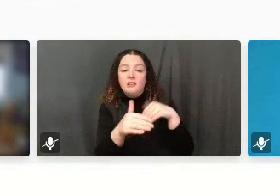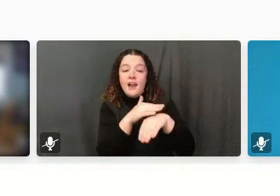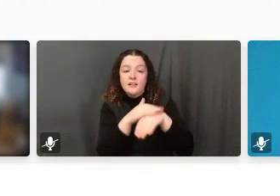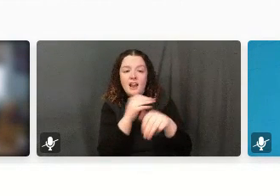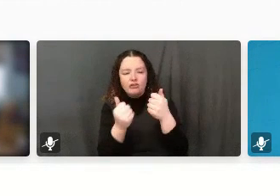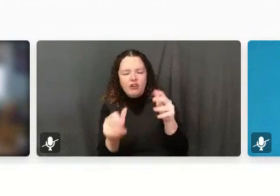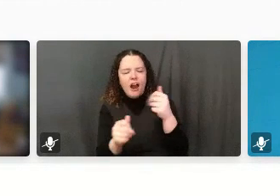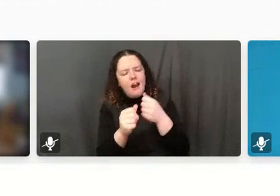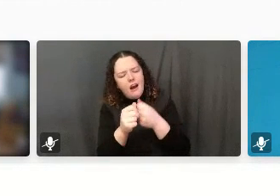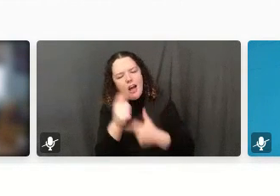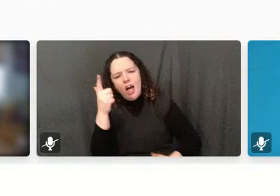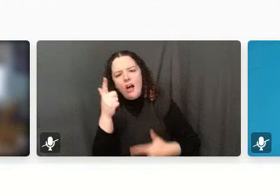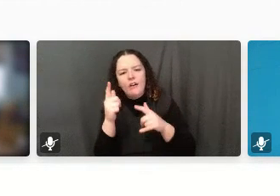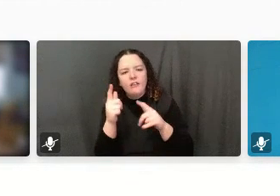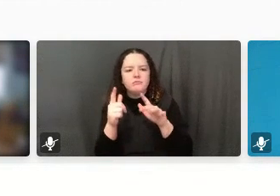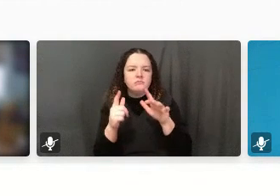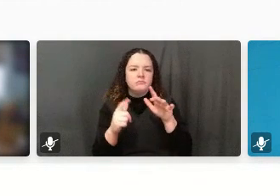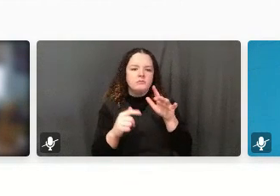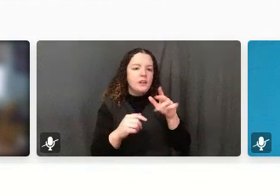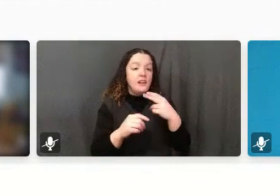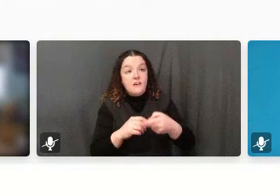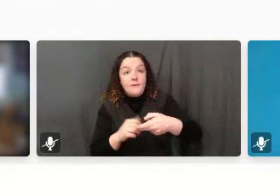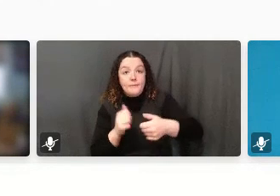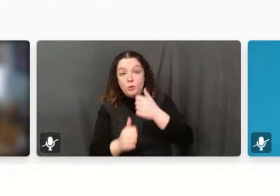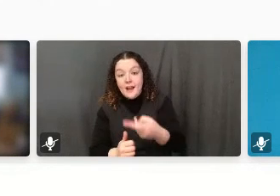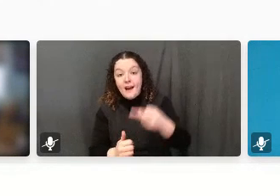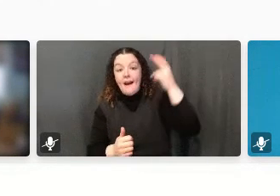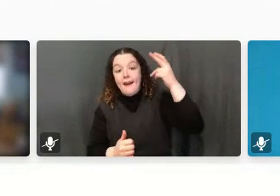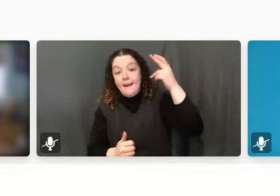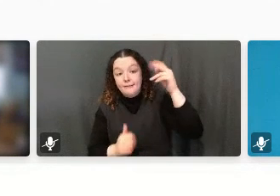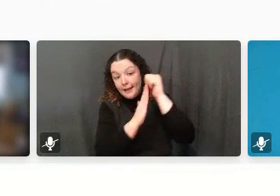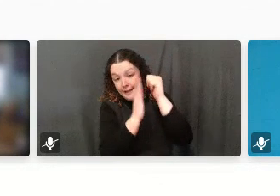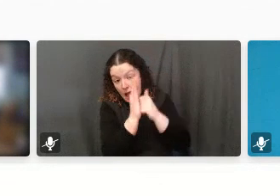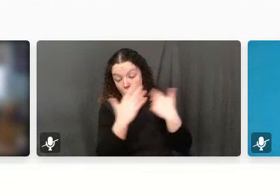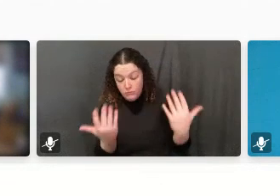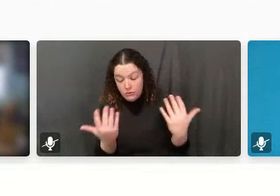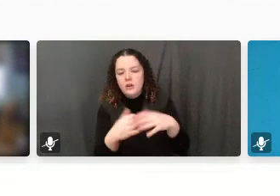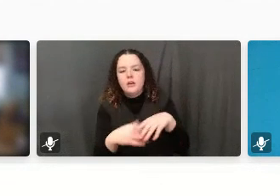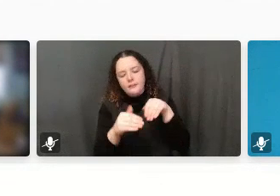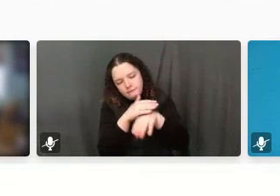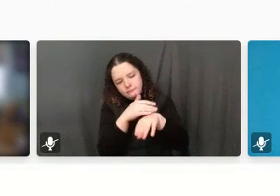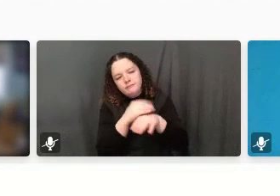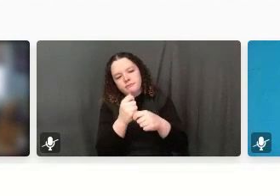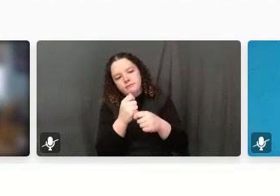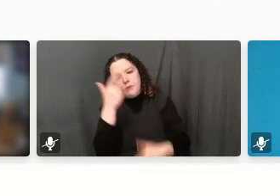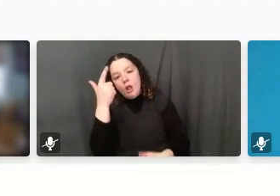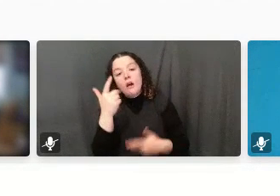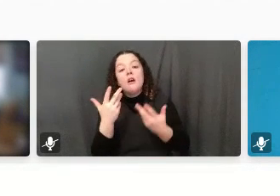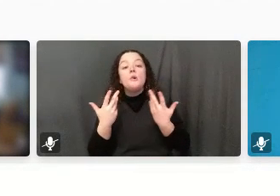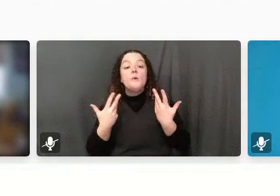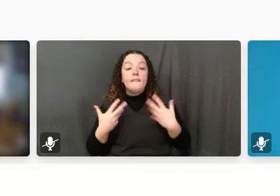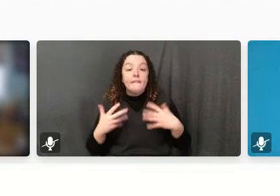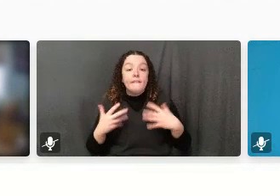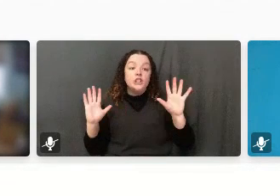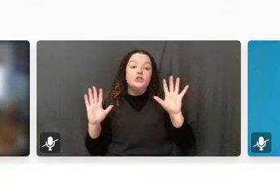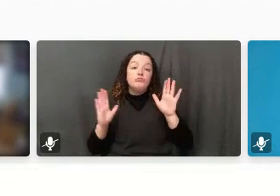features that are included in our highest tier account, Nutshell Enterprise. And then as they're going through our sales pipeline, we